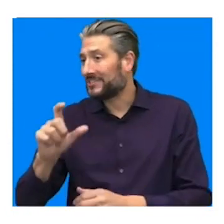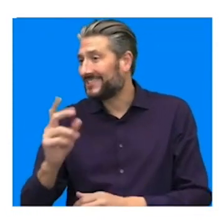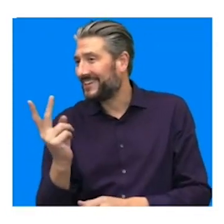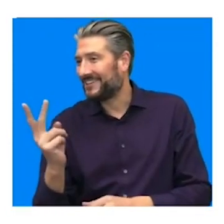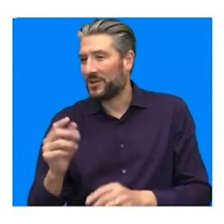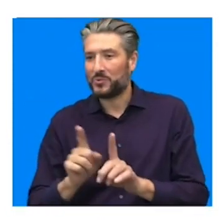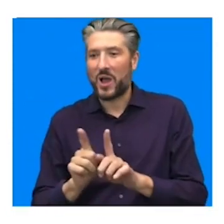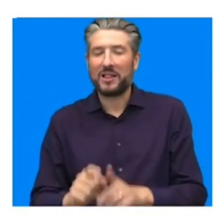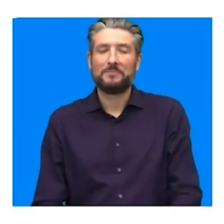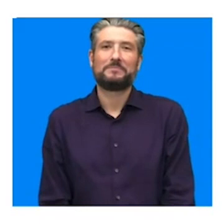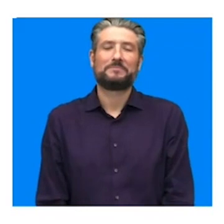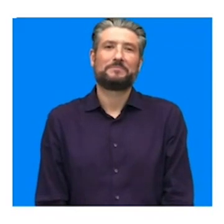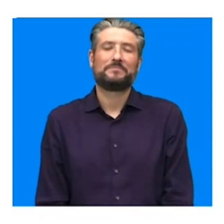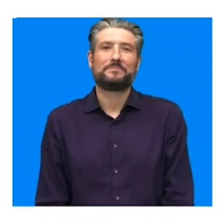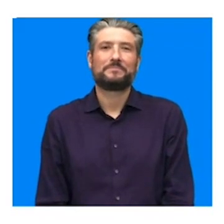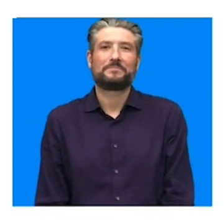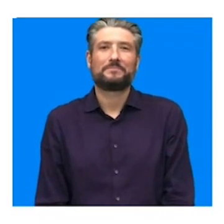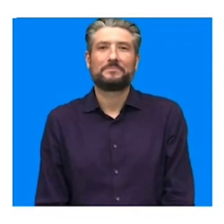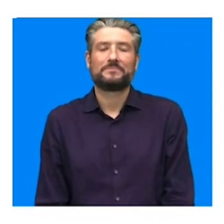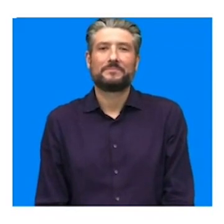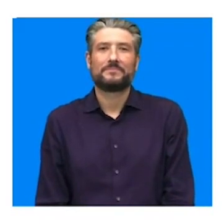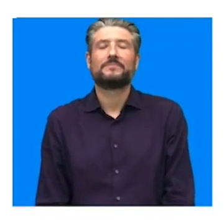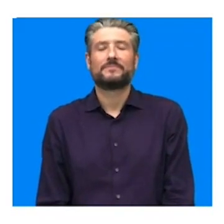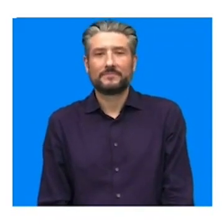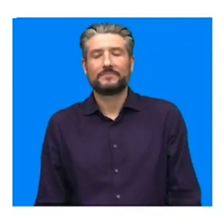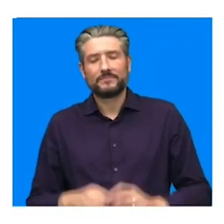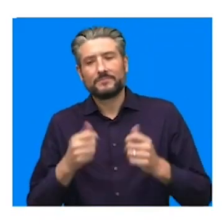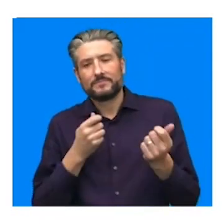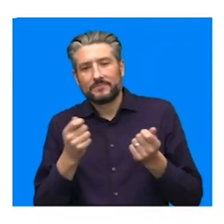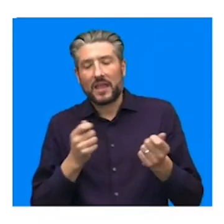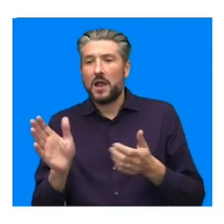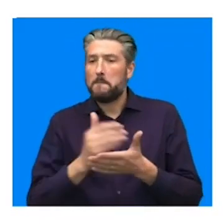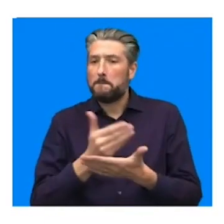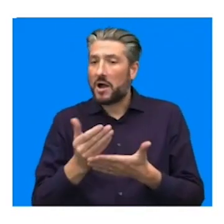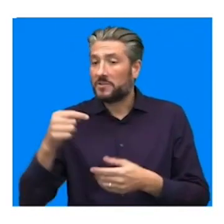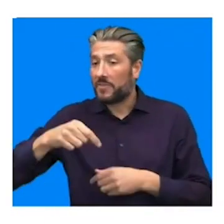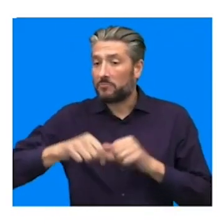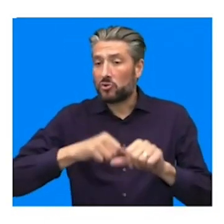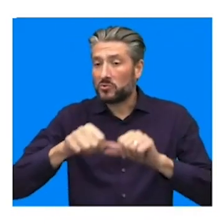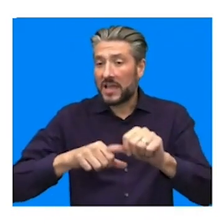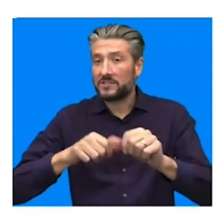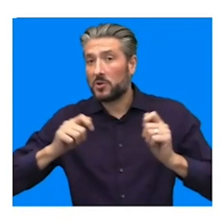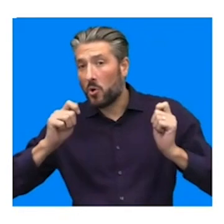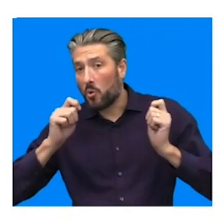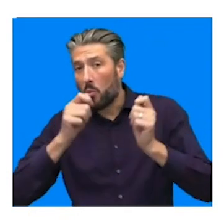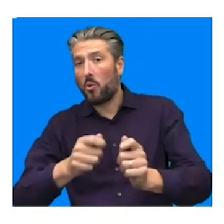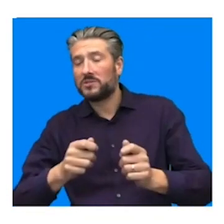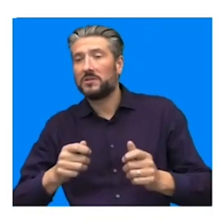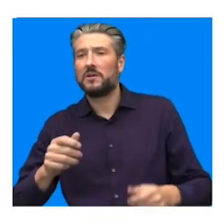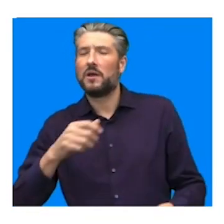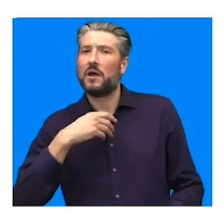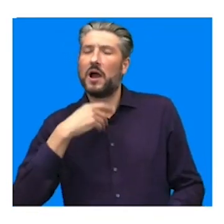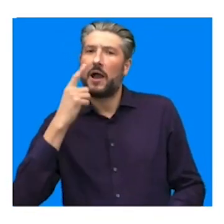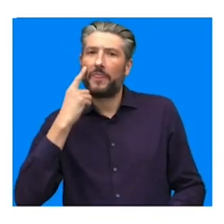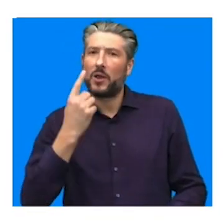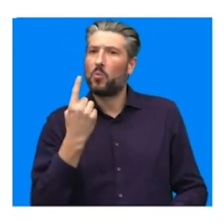project. And so as part of the process of the Young Pioneer Award, I think one of the things that you